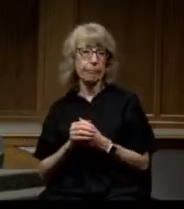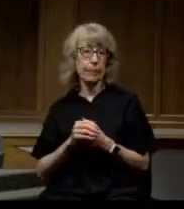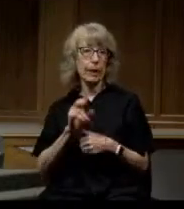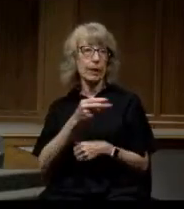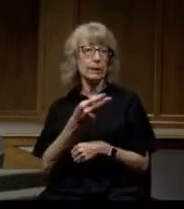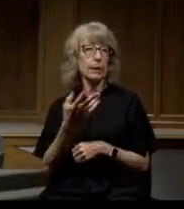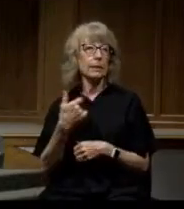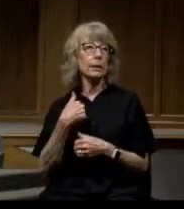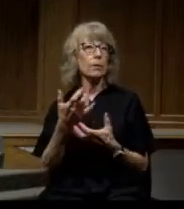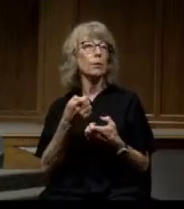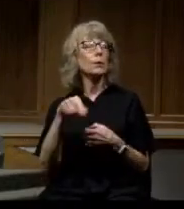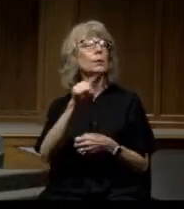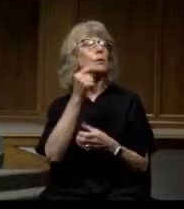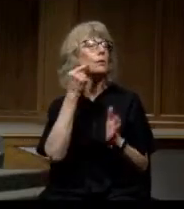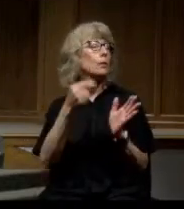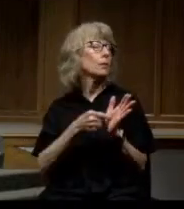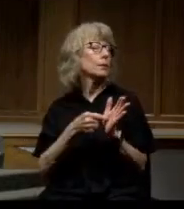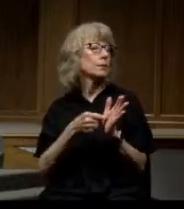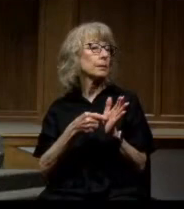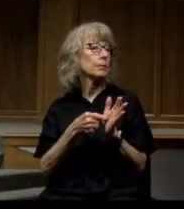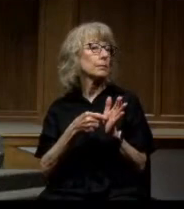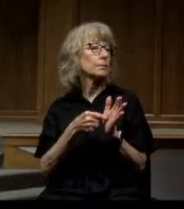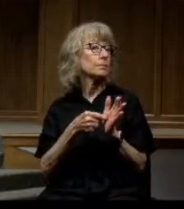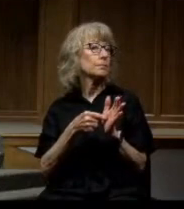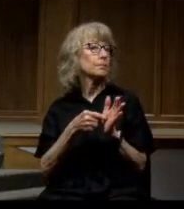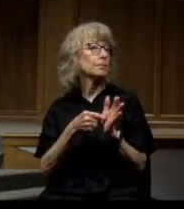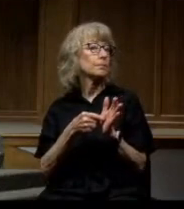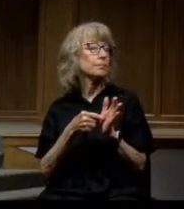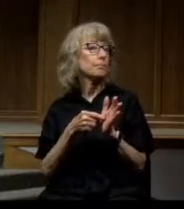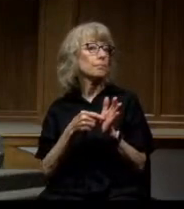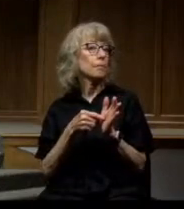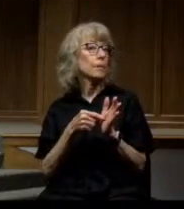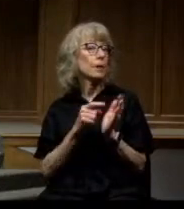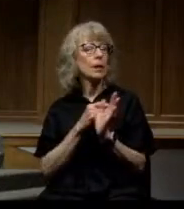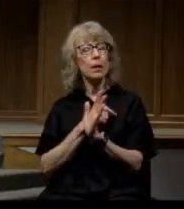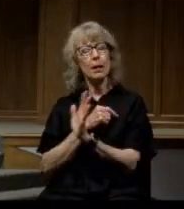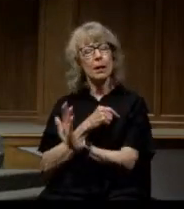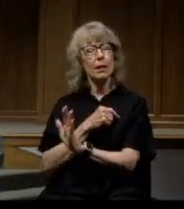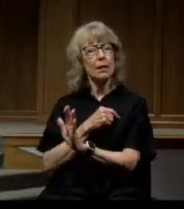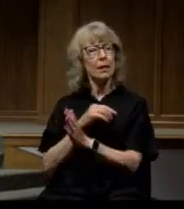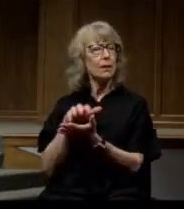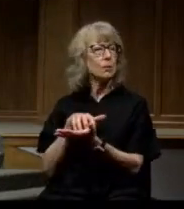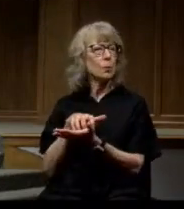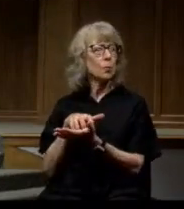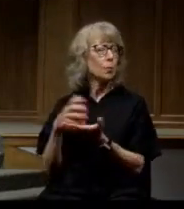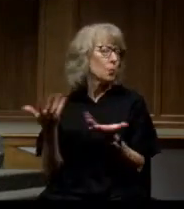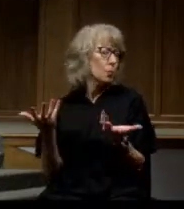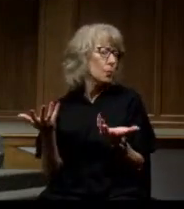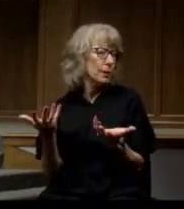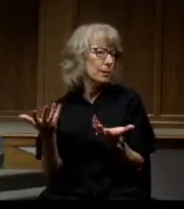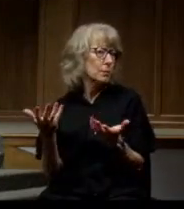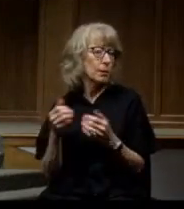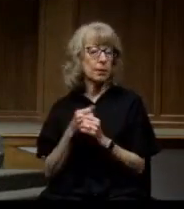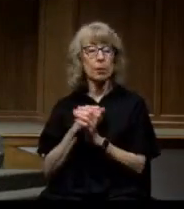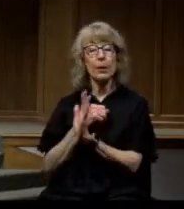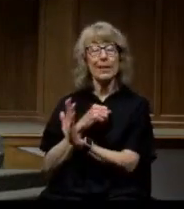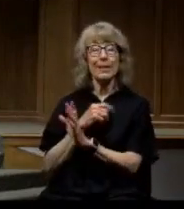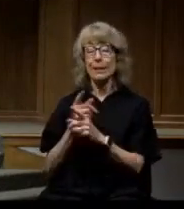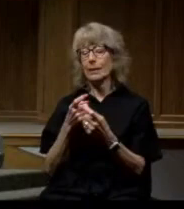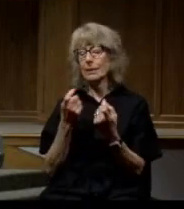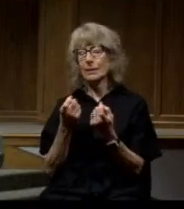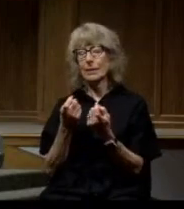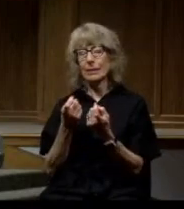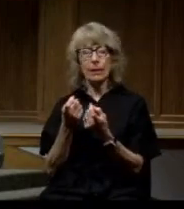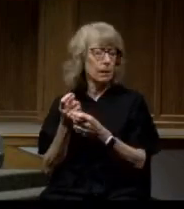notice from this text is, what exactly is his weakness or his besetting sin? What is